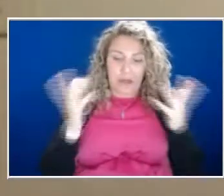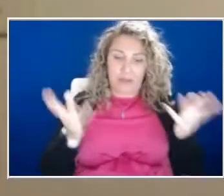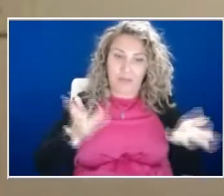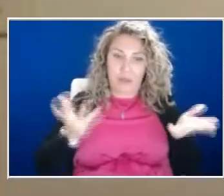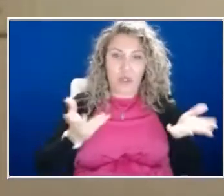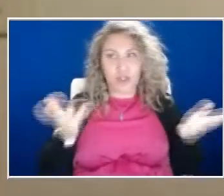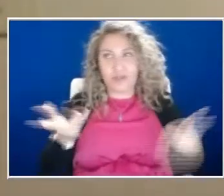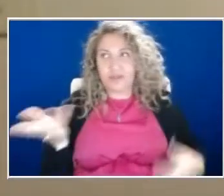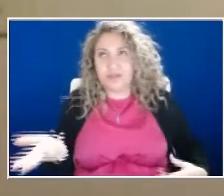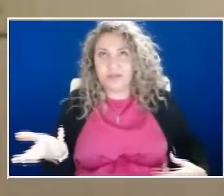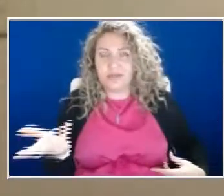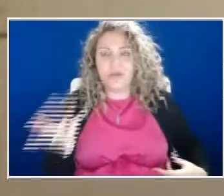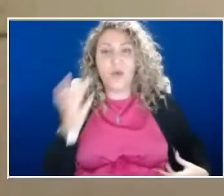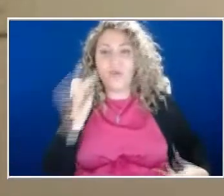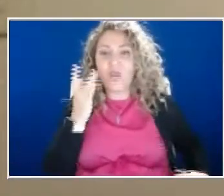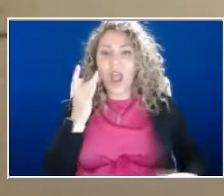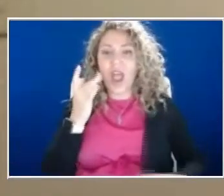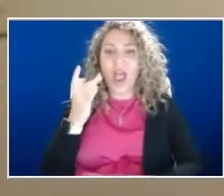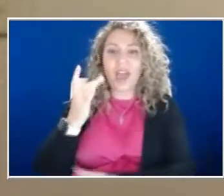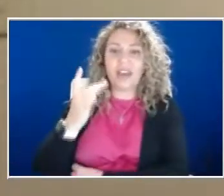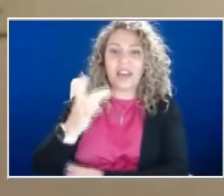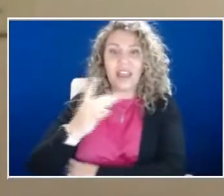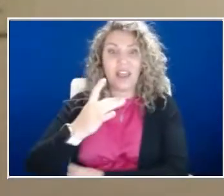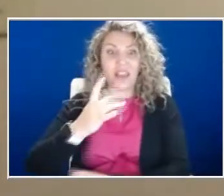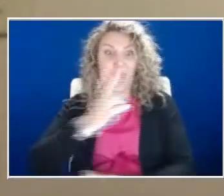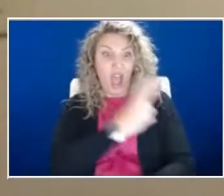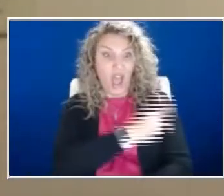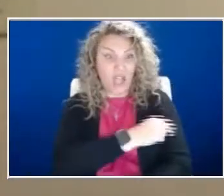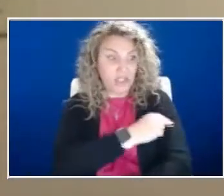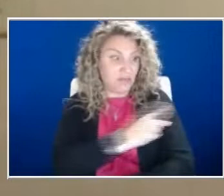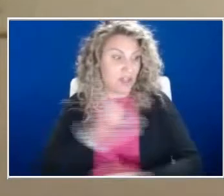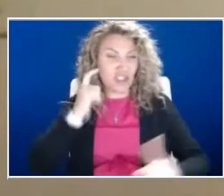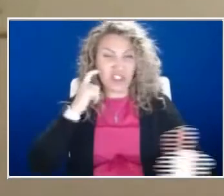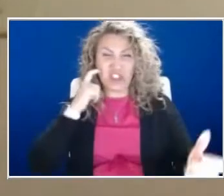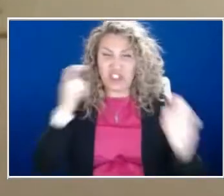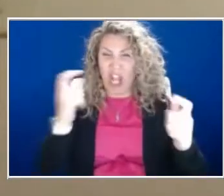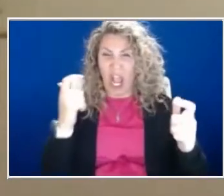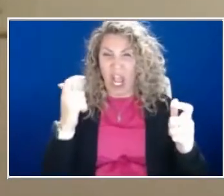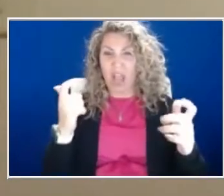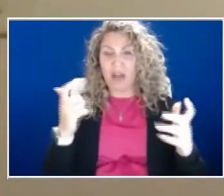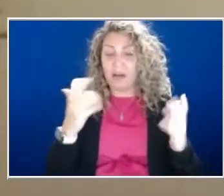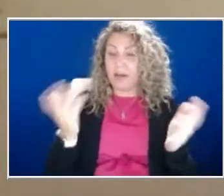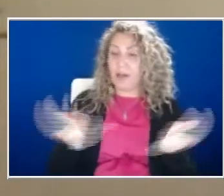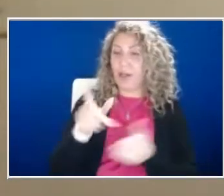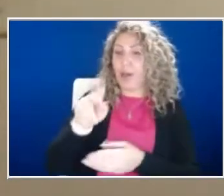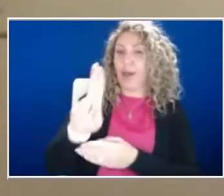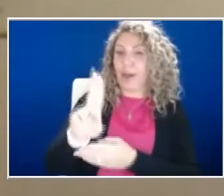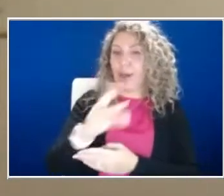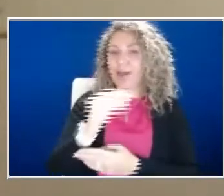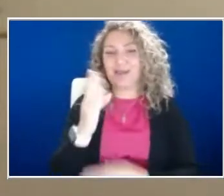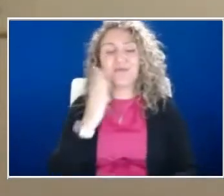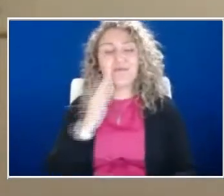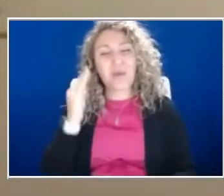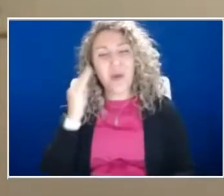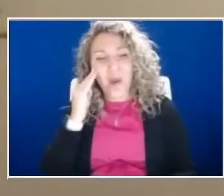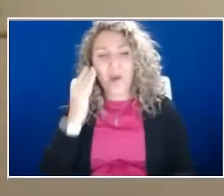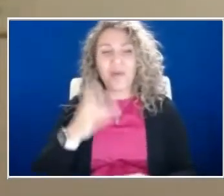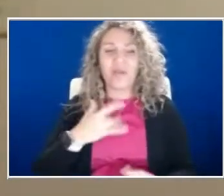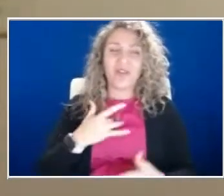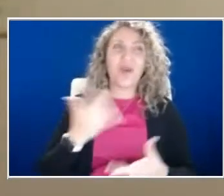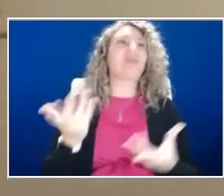many ways, because the hospital is such a large facility. Here at KU and at home, I